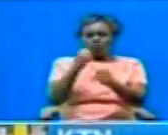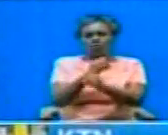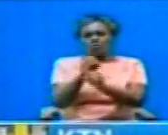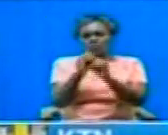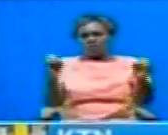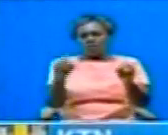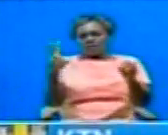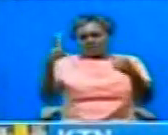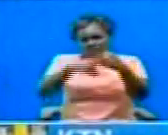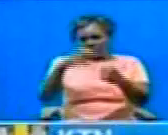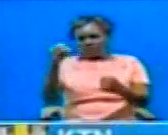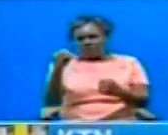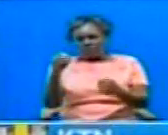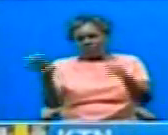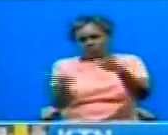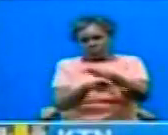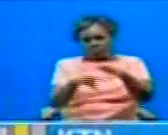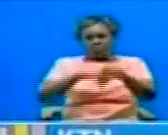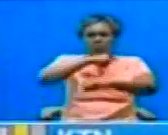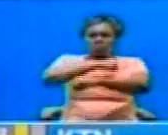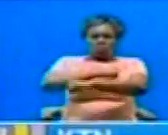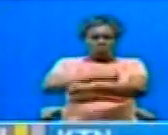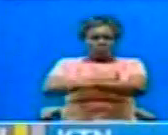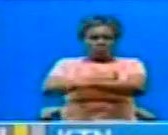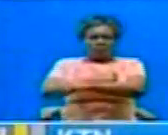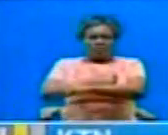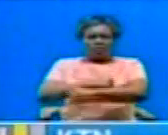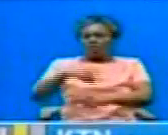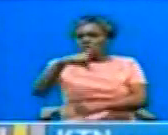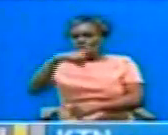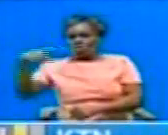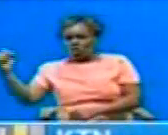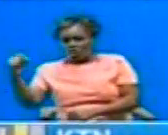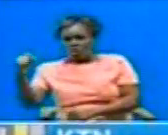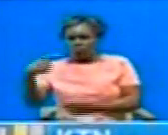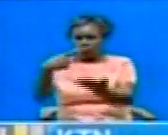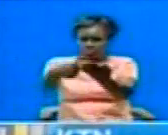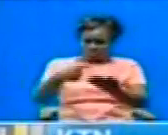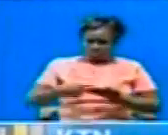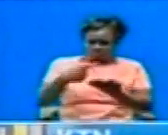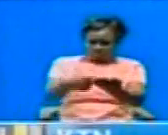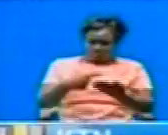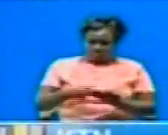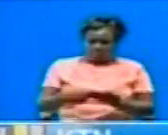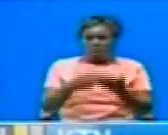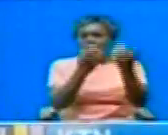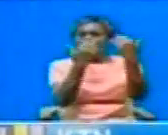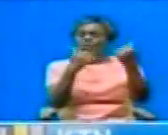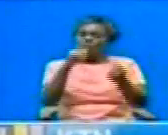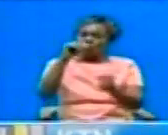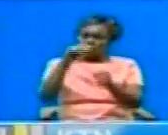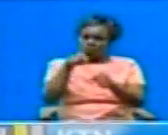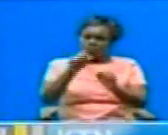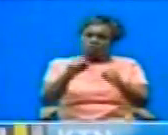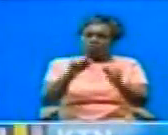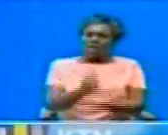to 75% understaffing in schools. We will go to discuss panapo majaliwa to tangalia how best you